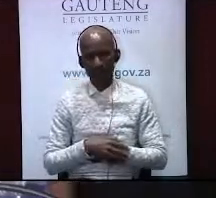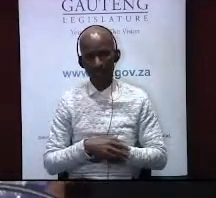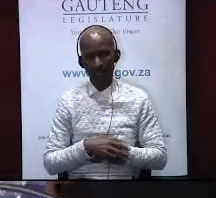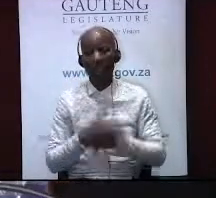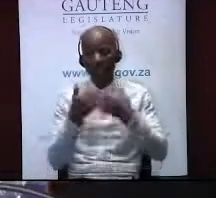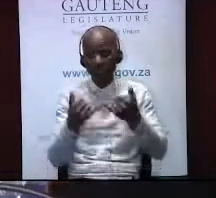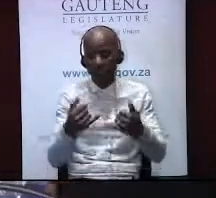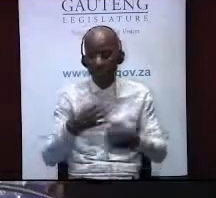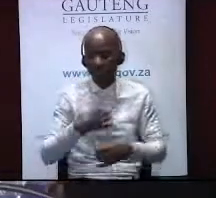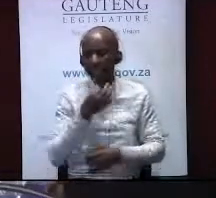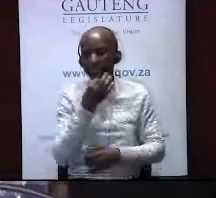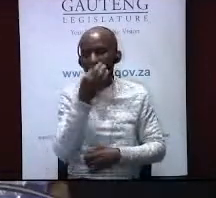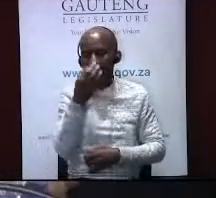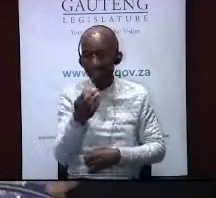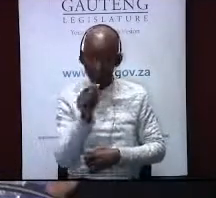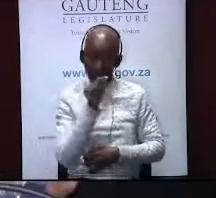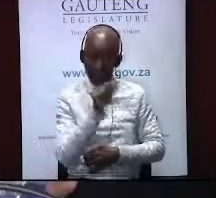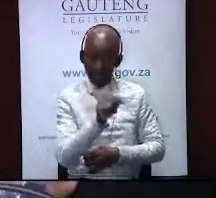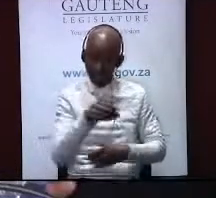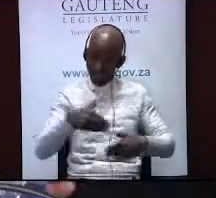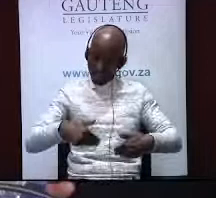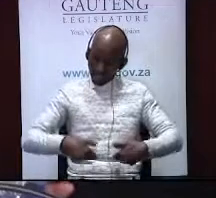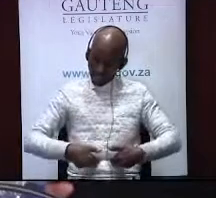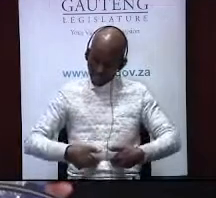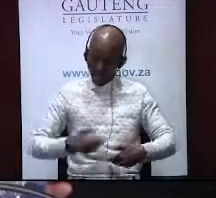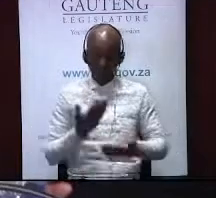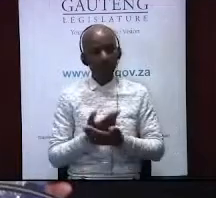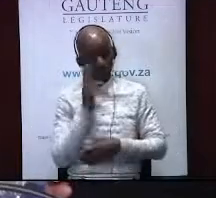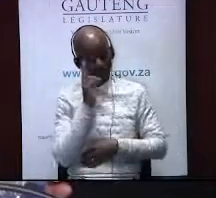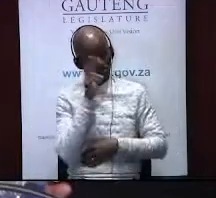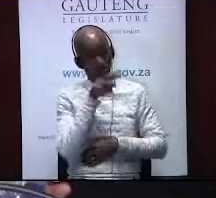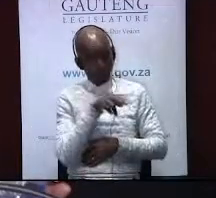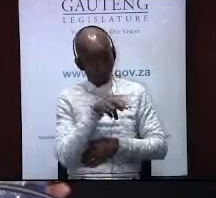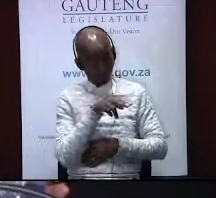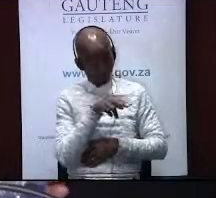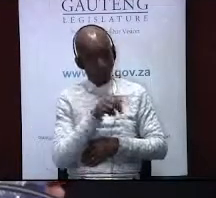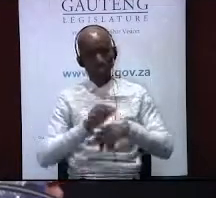So I'm saying this hunger, we need to look at it.